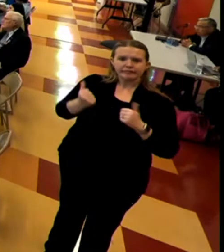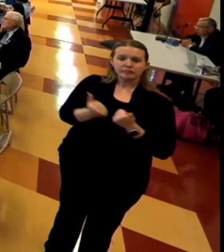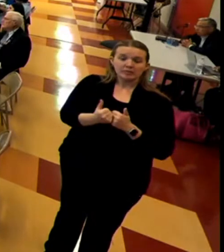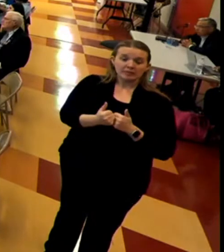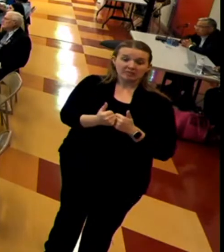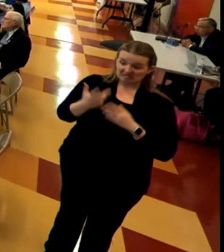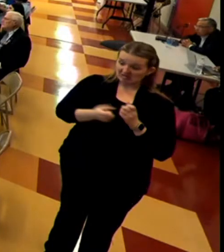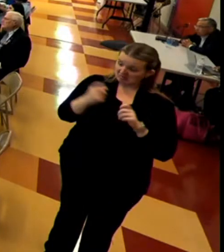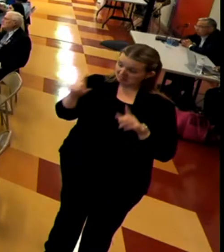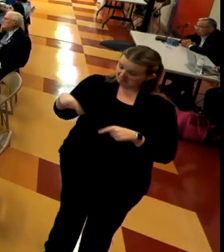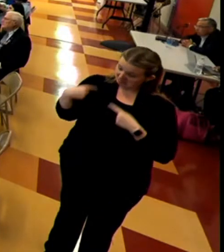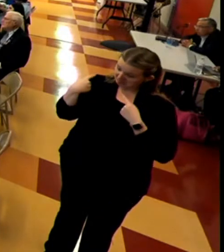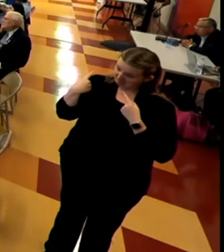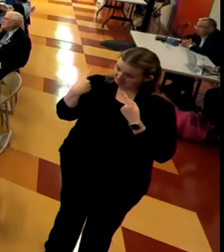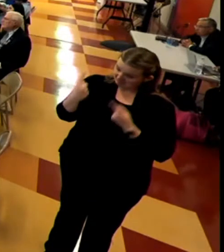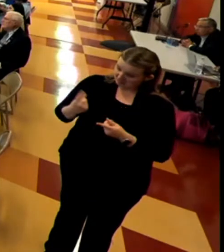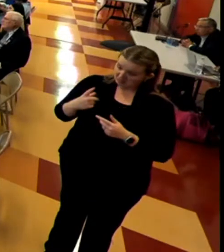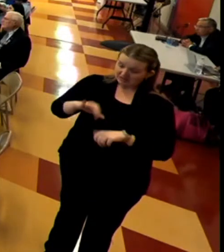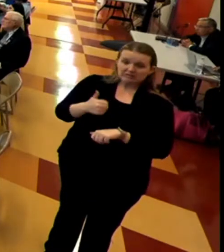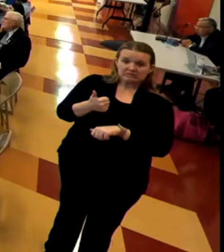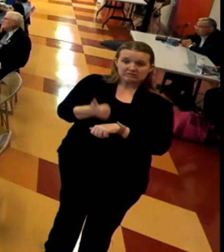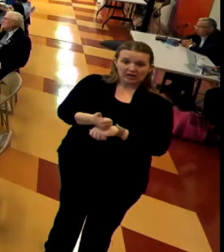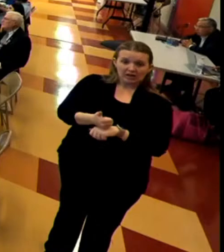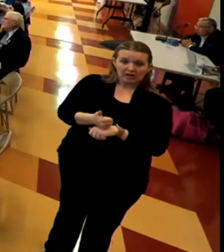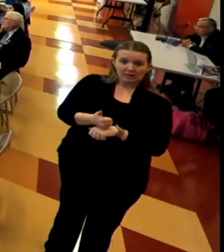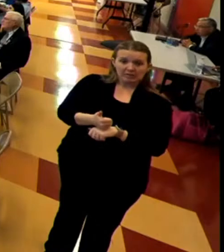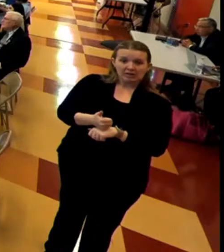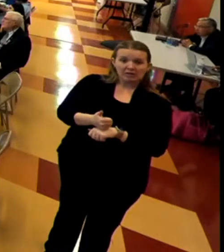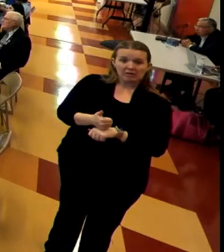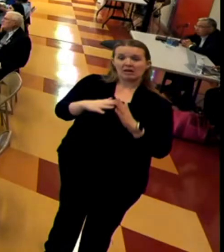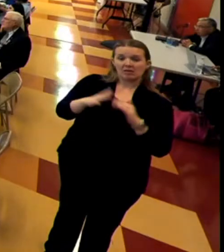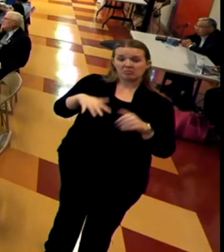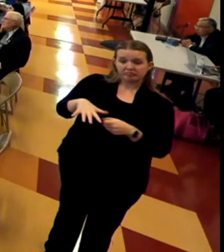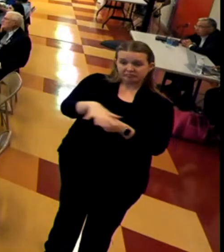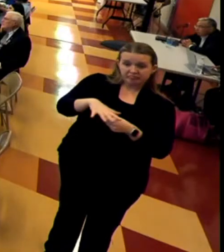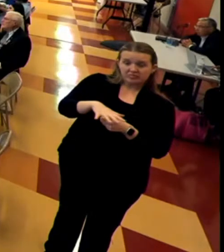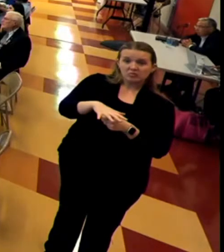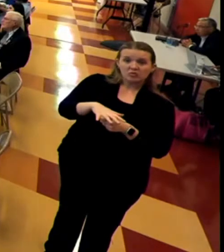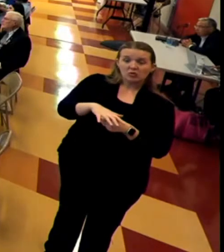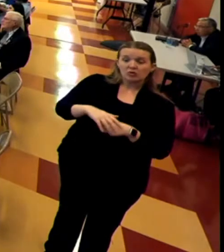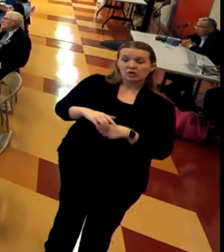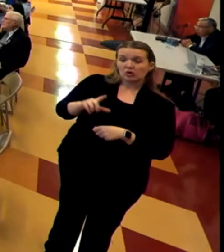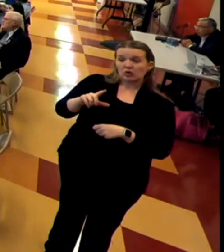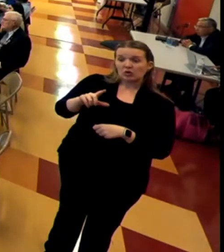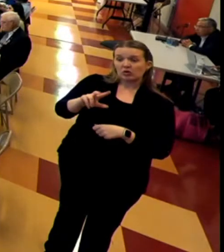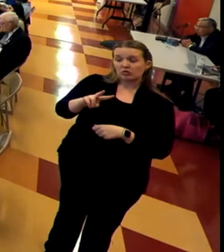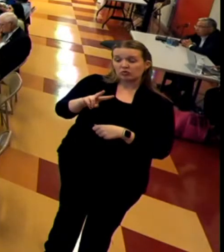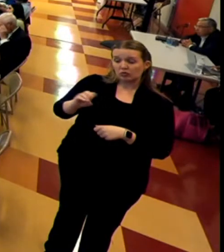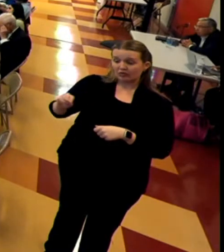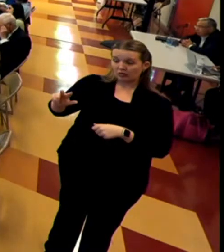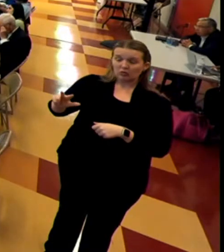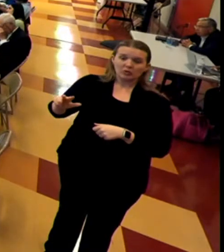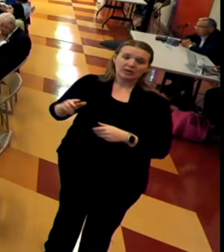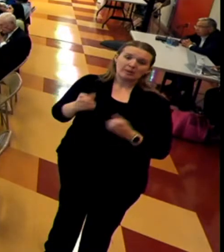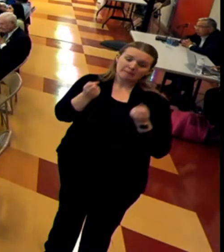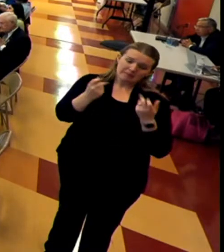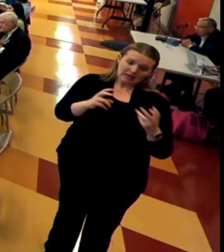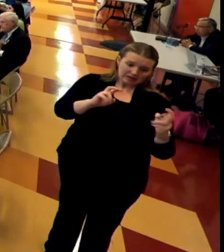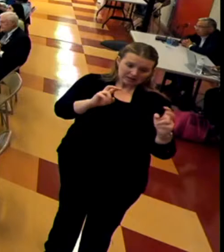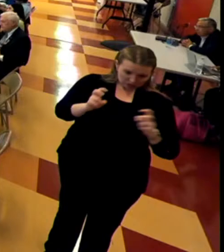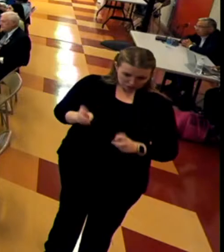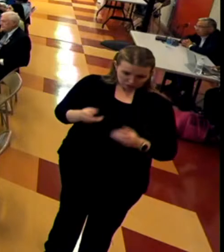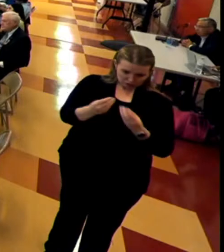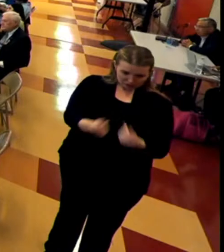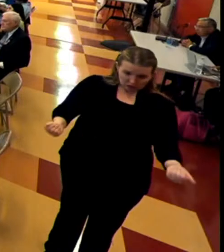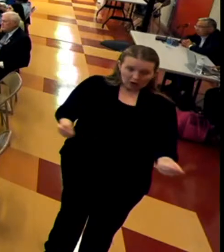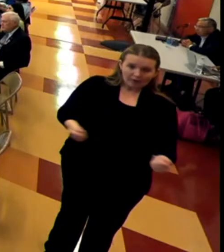having established the association in 2003, we have addressed many issues and accomplished many neighborhood goals. We